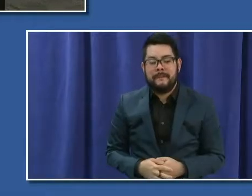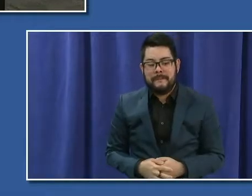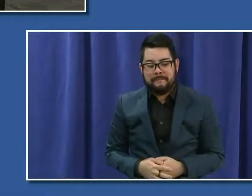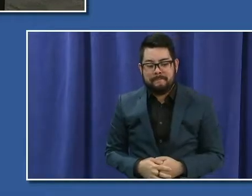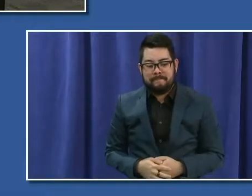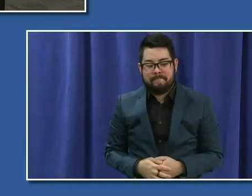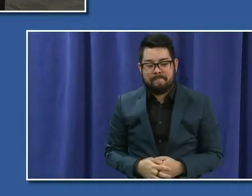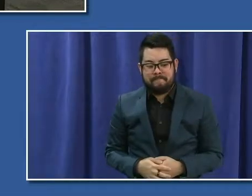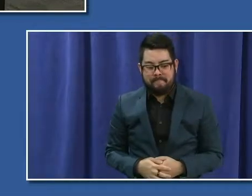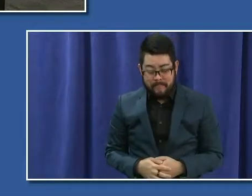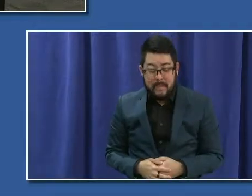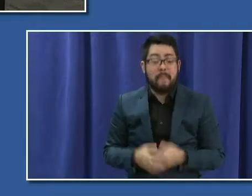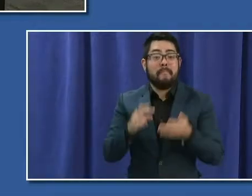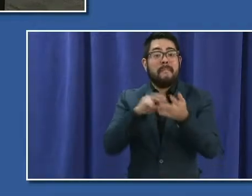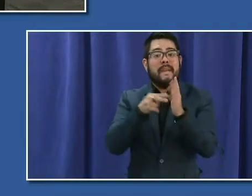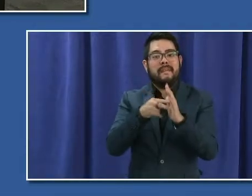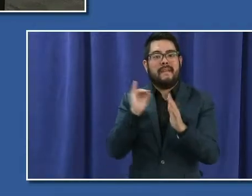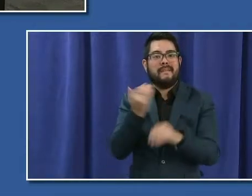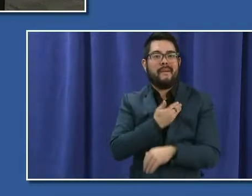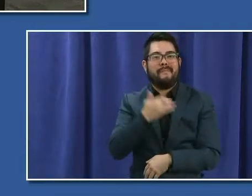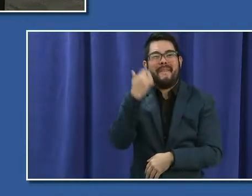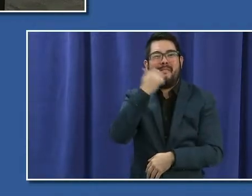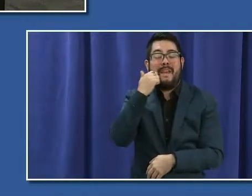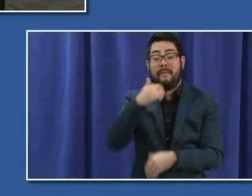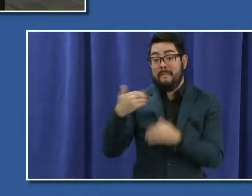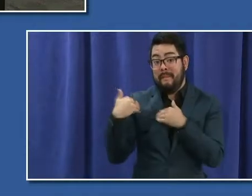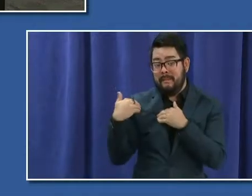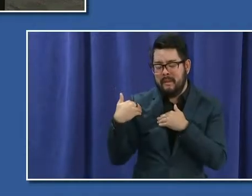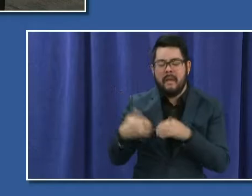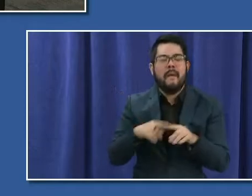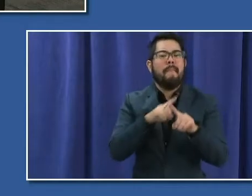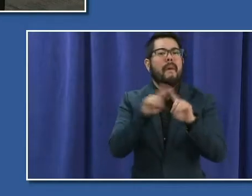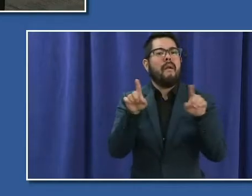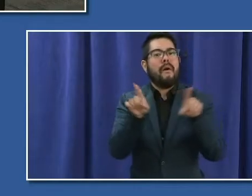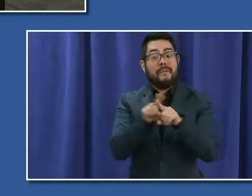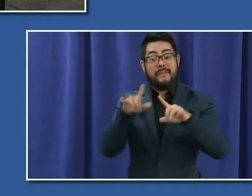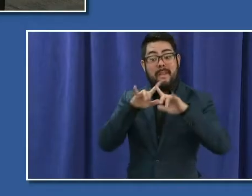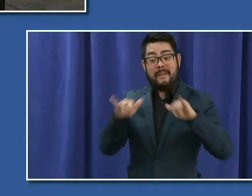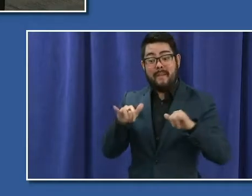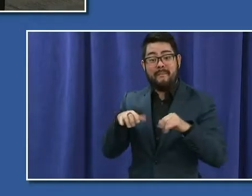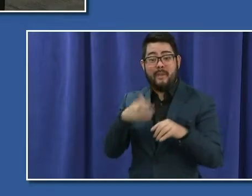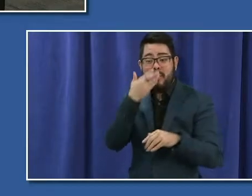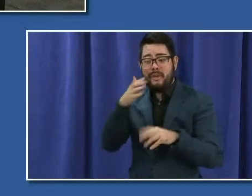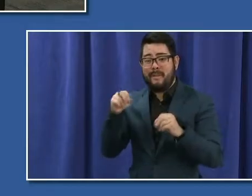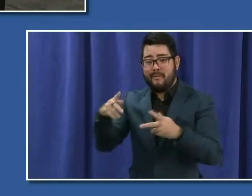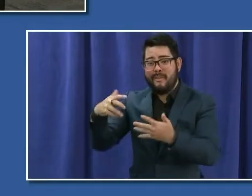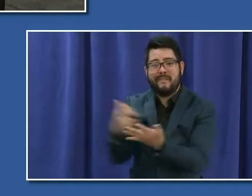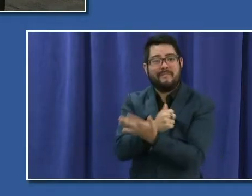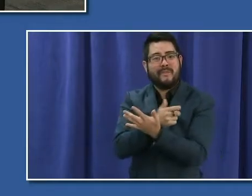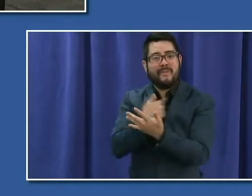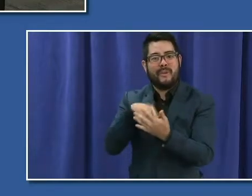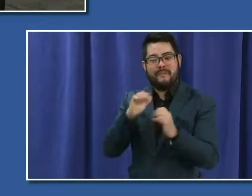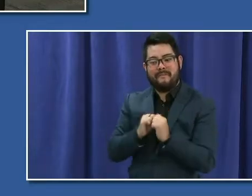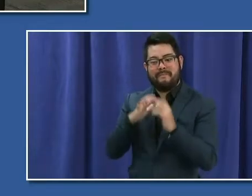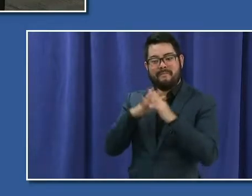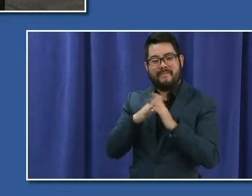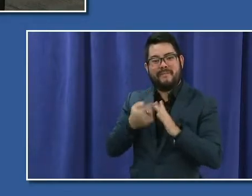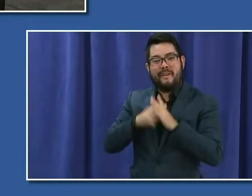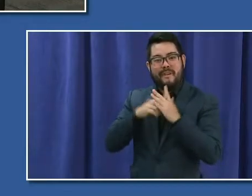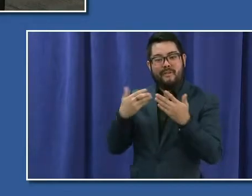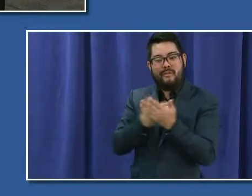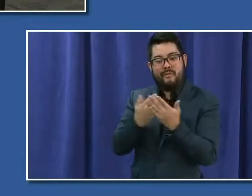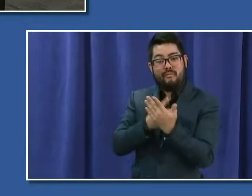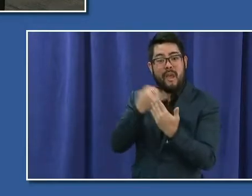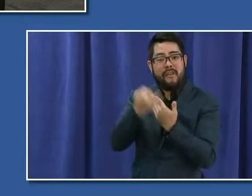So that's sort of the day-to-day work that we've been doing. But we've also been able to take this opportunity to launch some new initiatives that kind of fit in with where we're